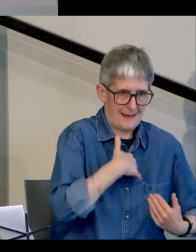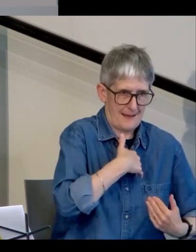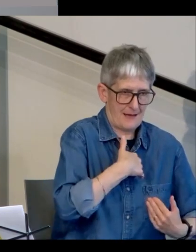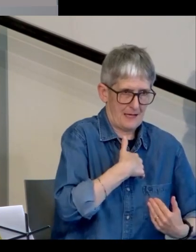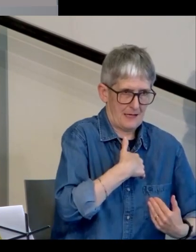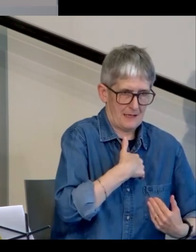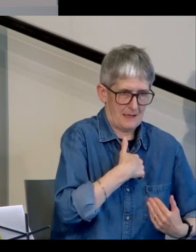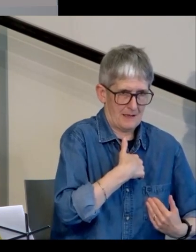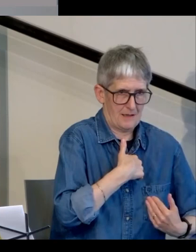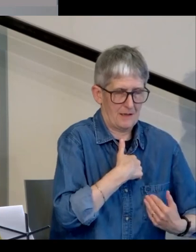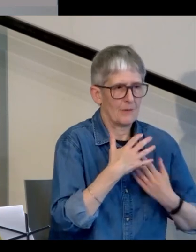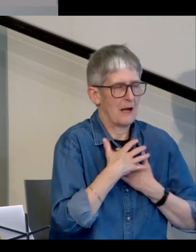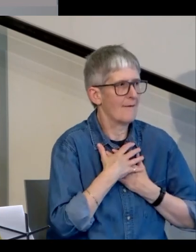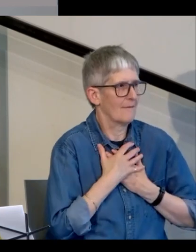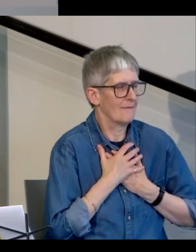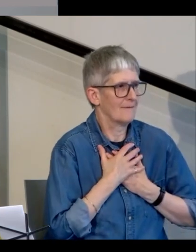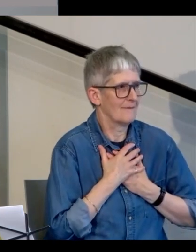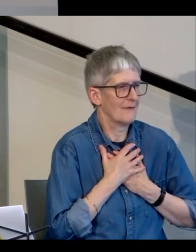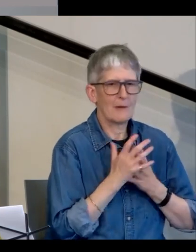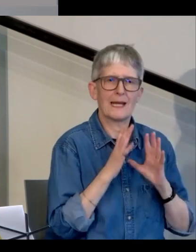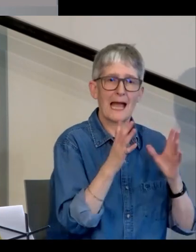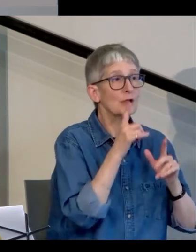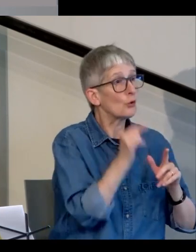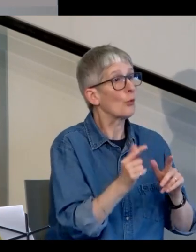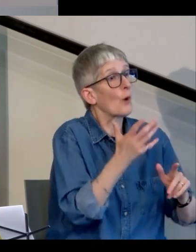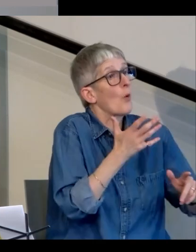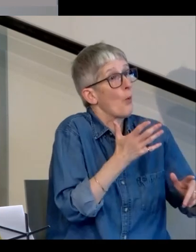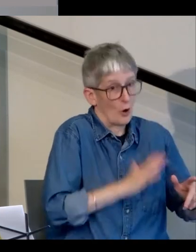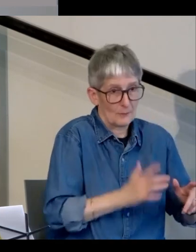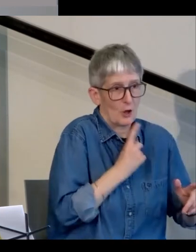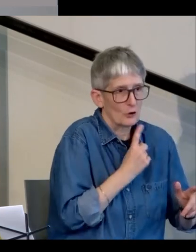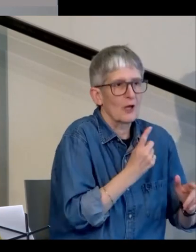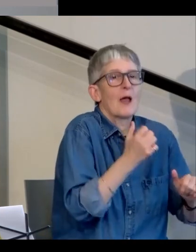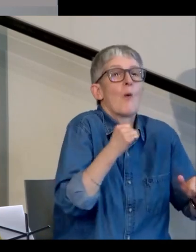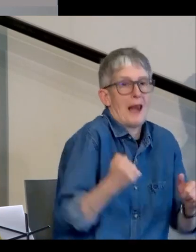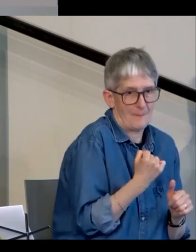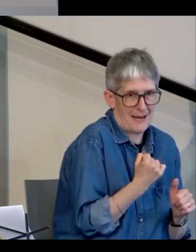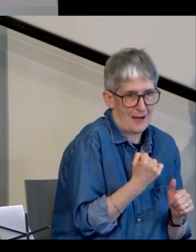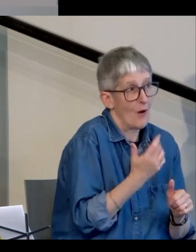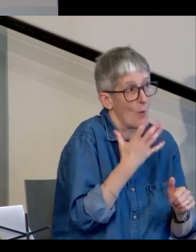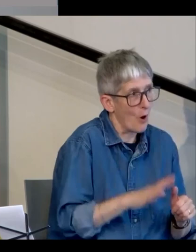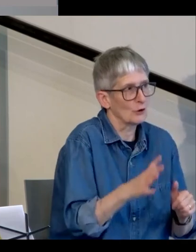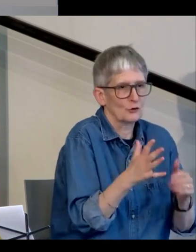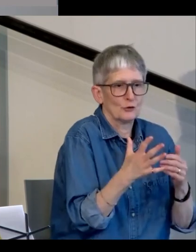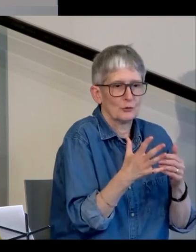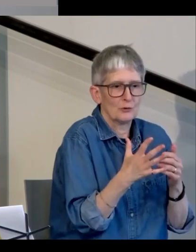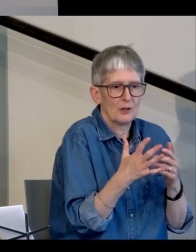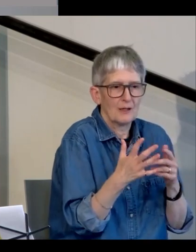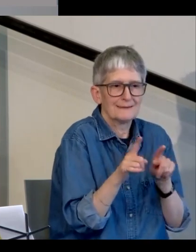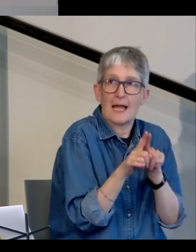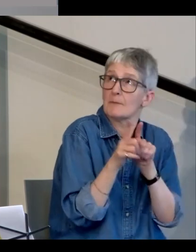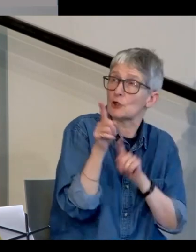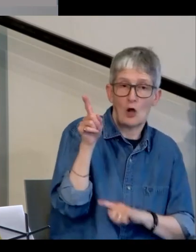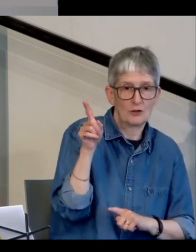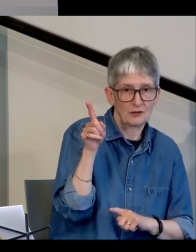our default setting, we are free to do as we please in life because we will want exactly what God